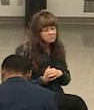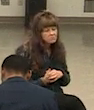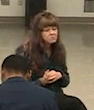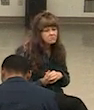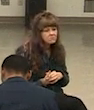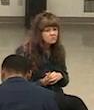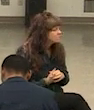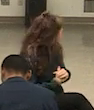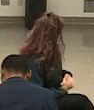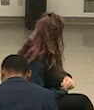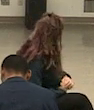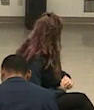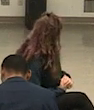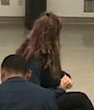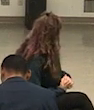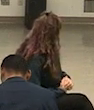wars?